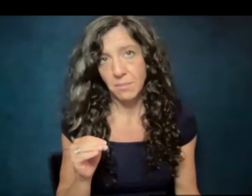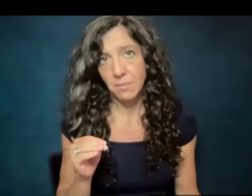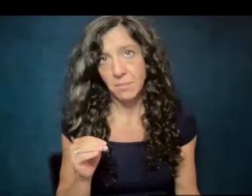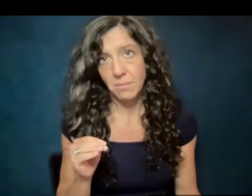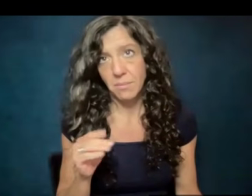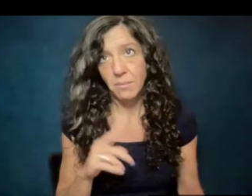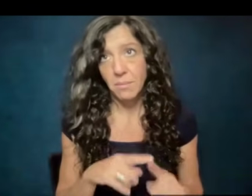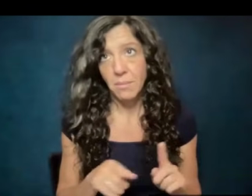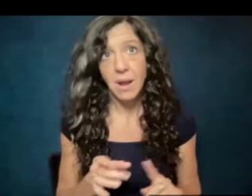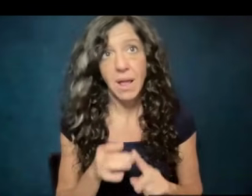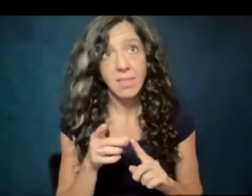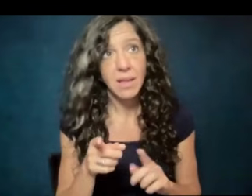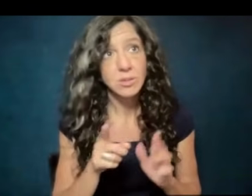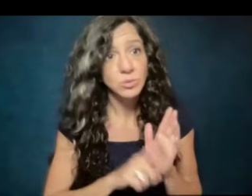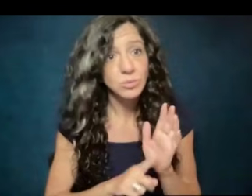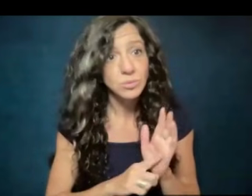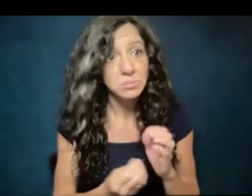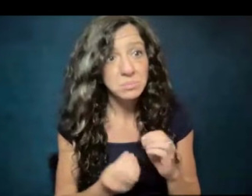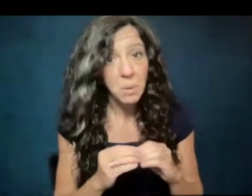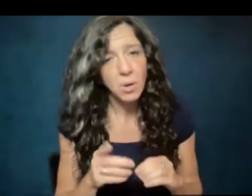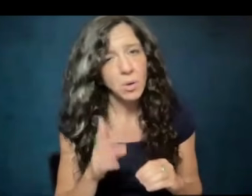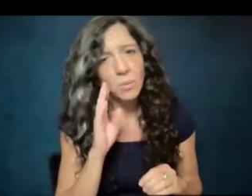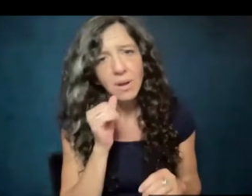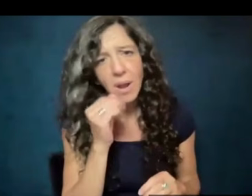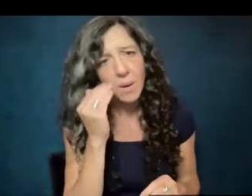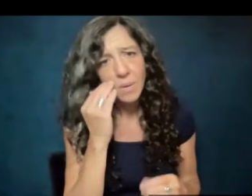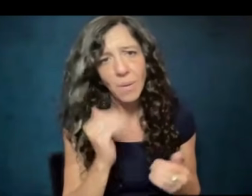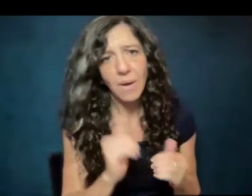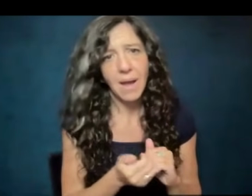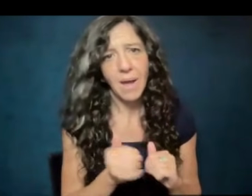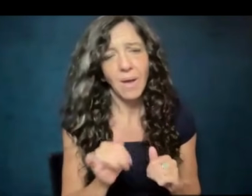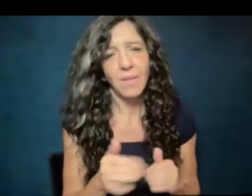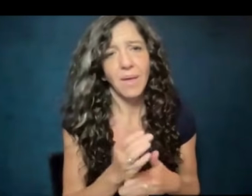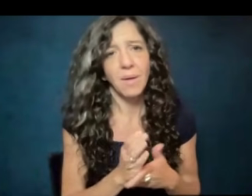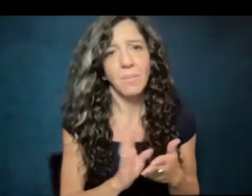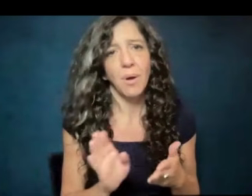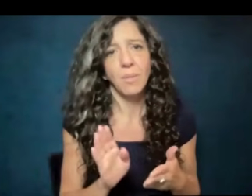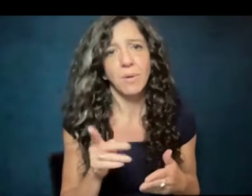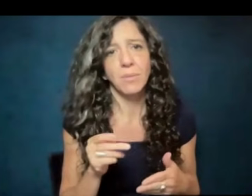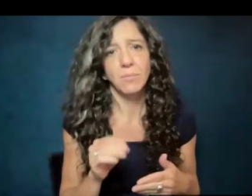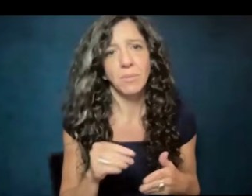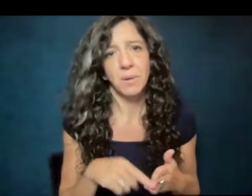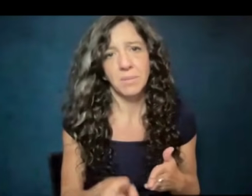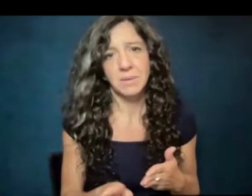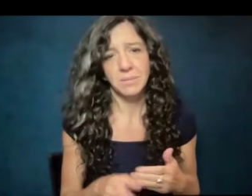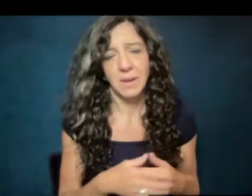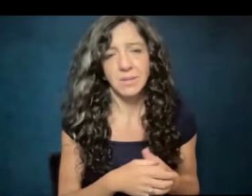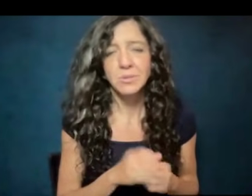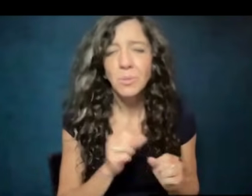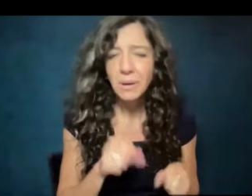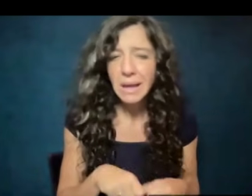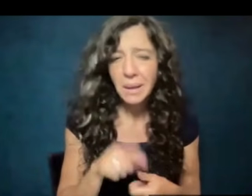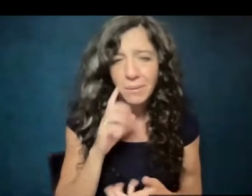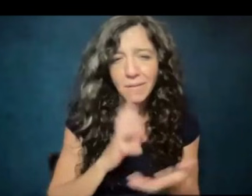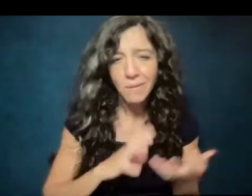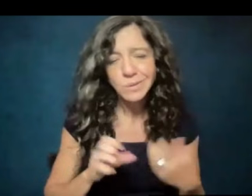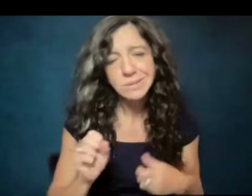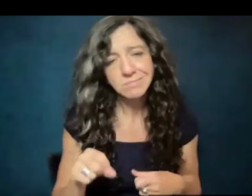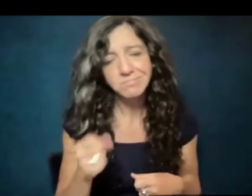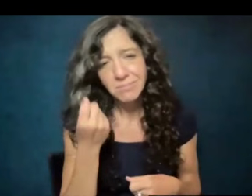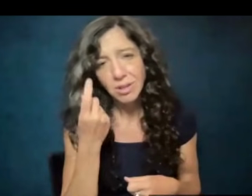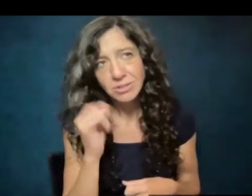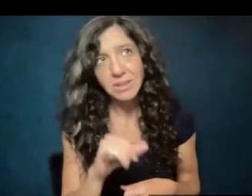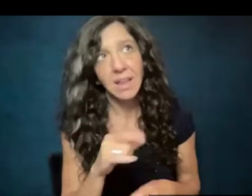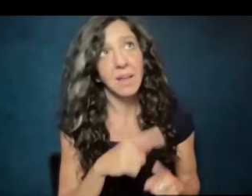you're not going to be able to know how that Part B premium is being paid. So yes, I understand it. It can be confusing, but again,